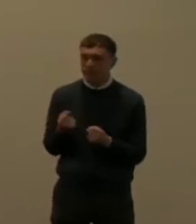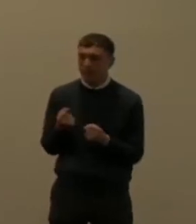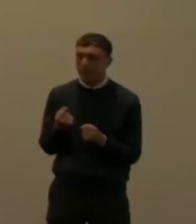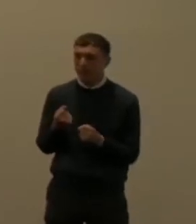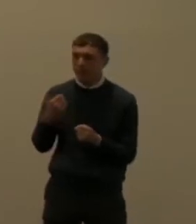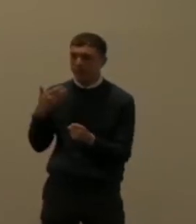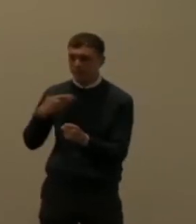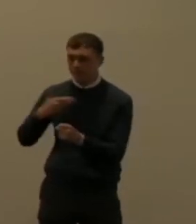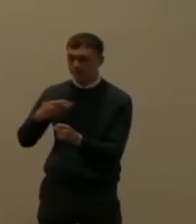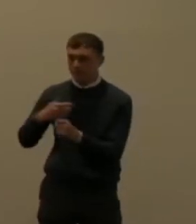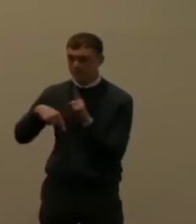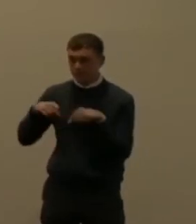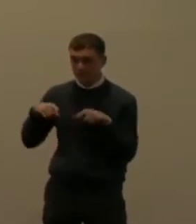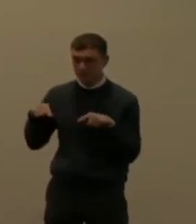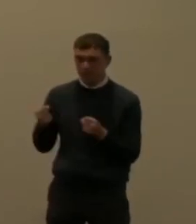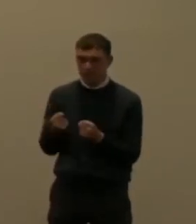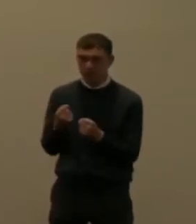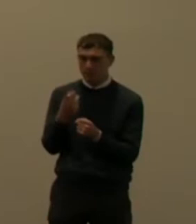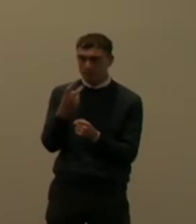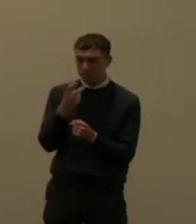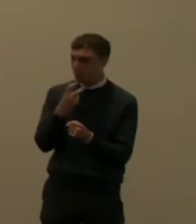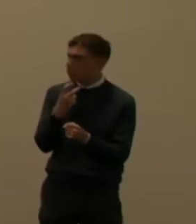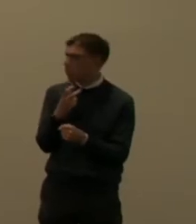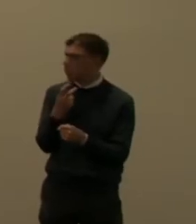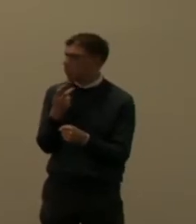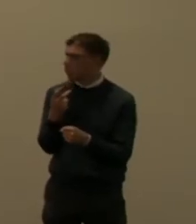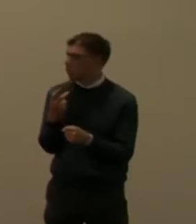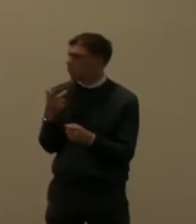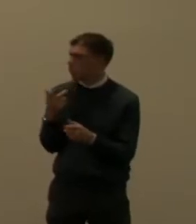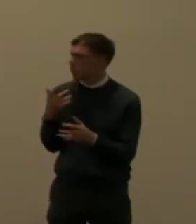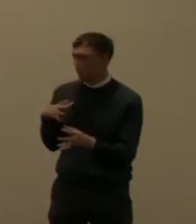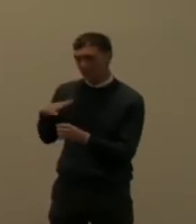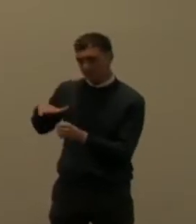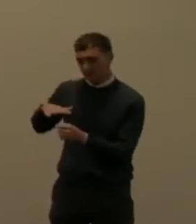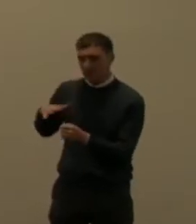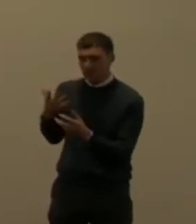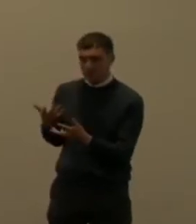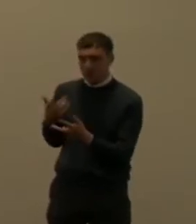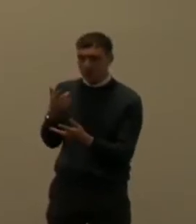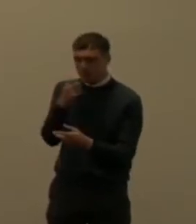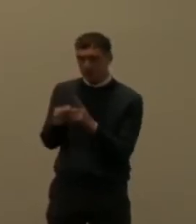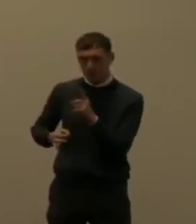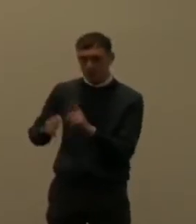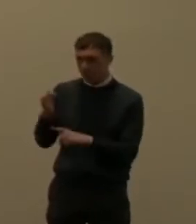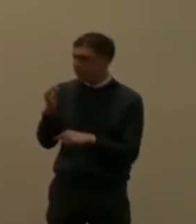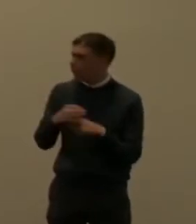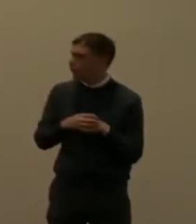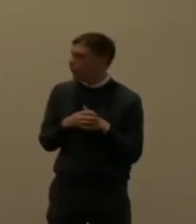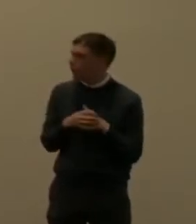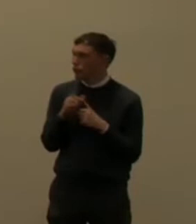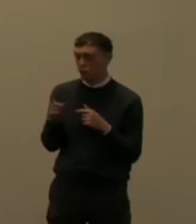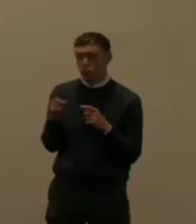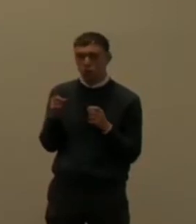environment variable are still pointing to my dev environment. And come on, we can do better. So there is